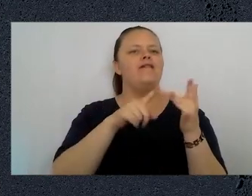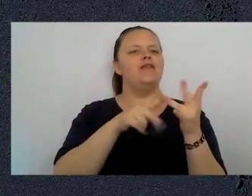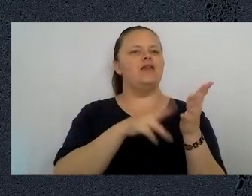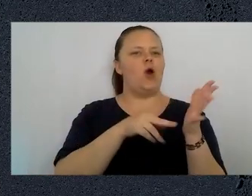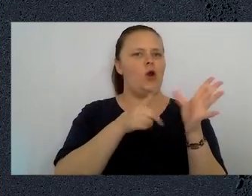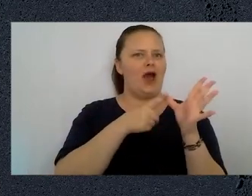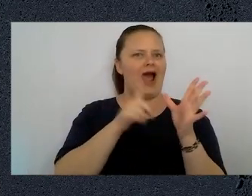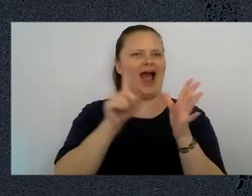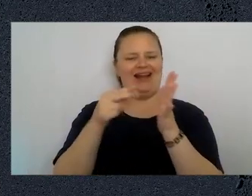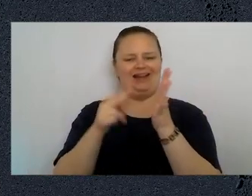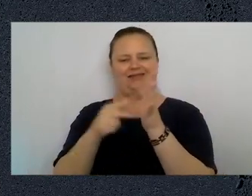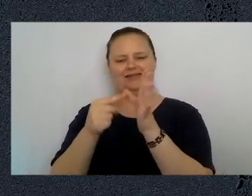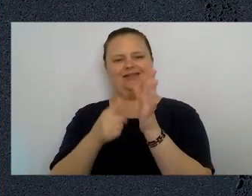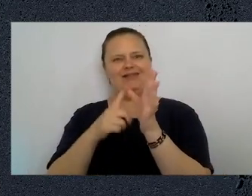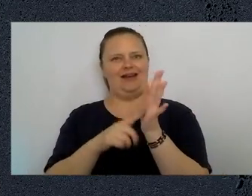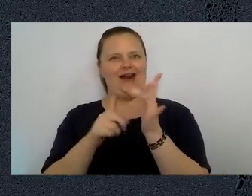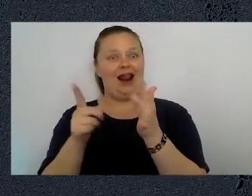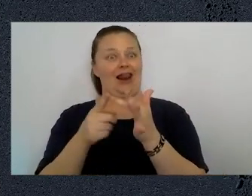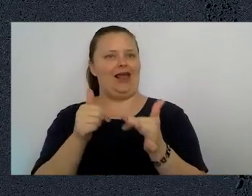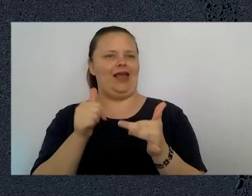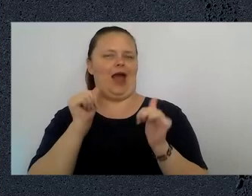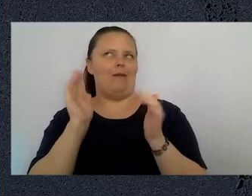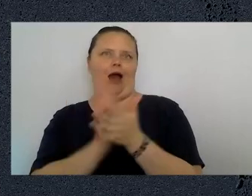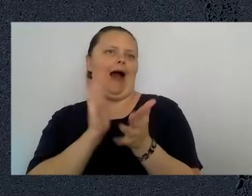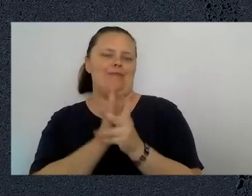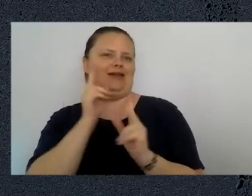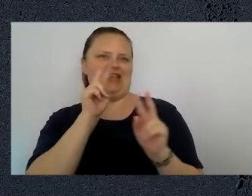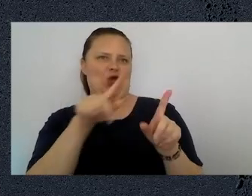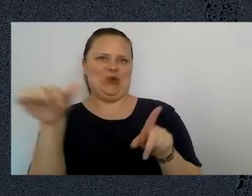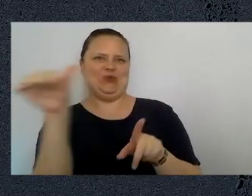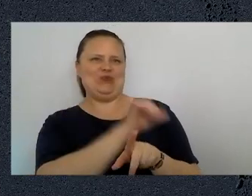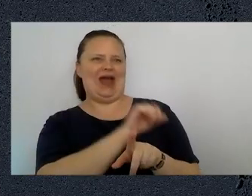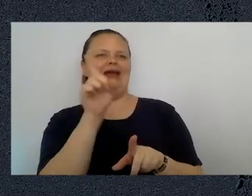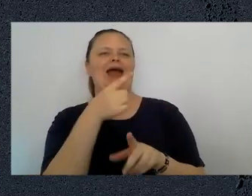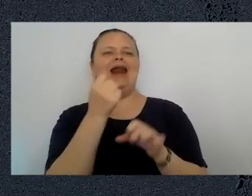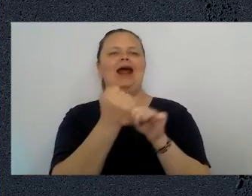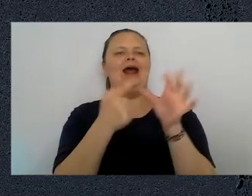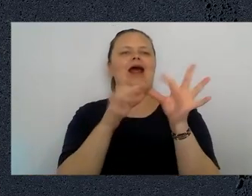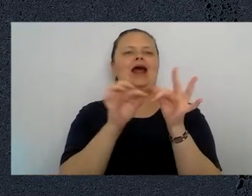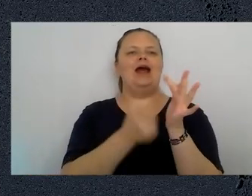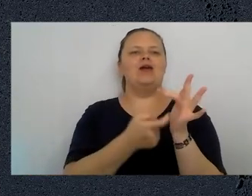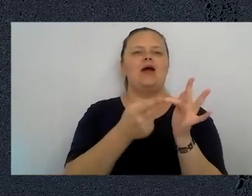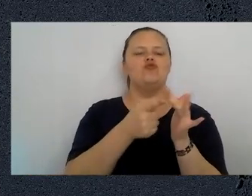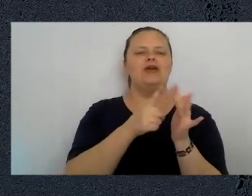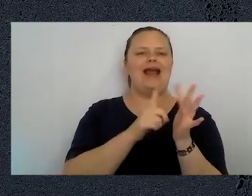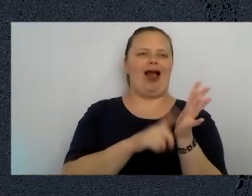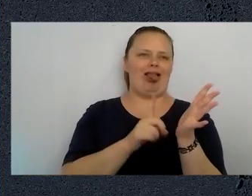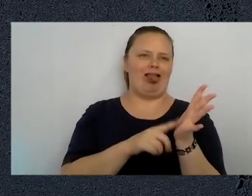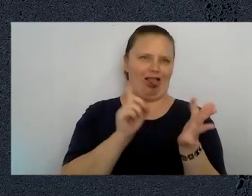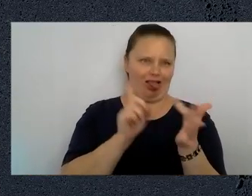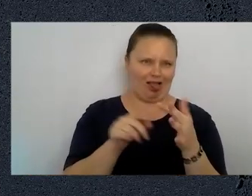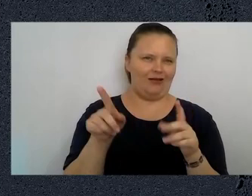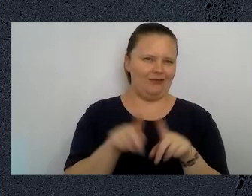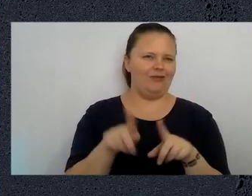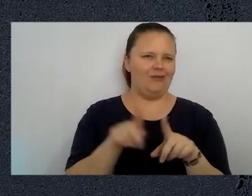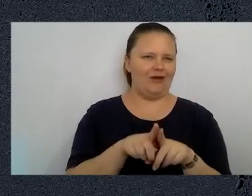I'm delighted to see is back in that role, and Gabrielle Williamson. And to me, the opportunities that's